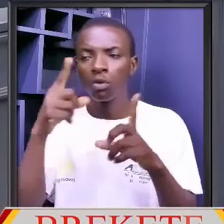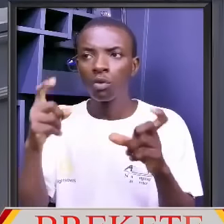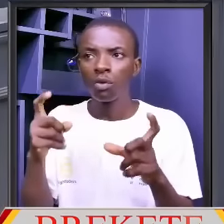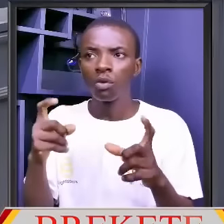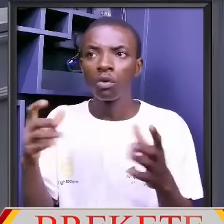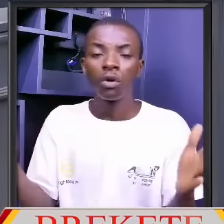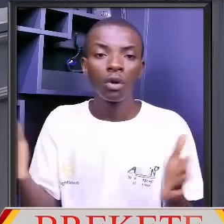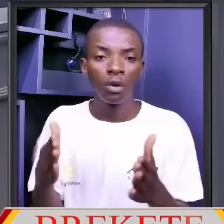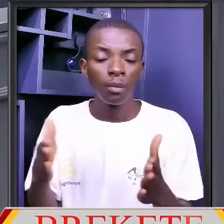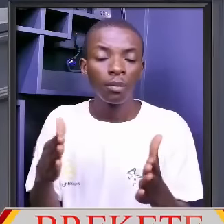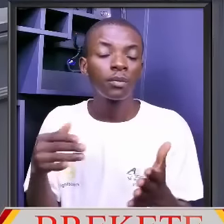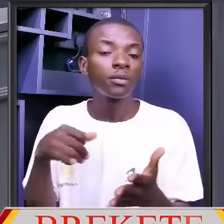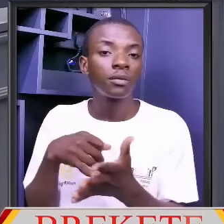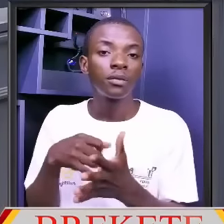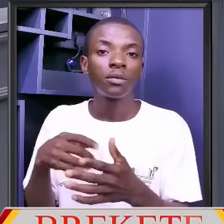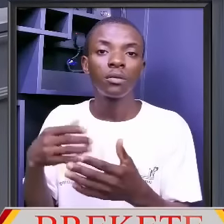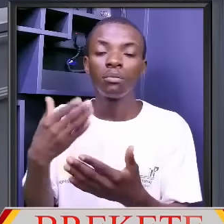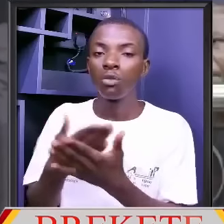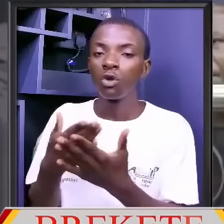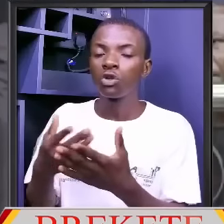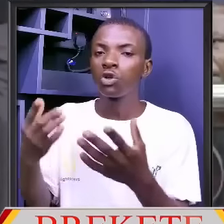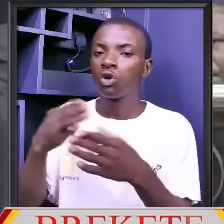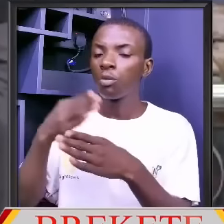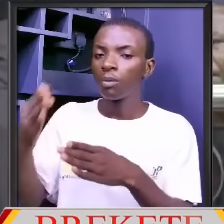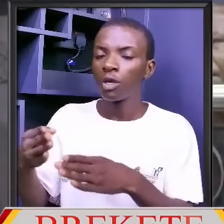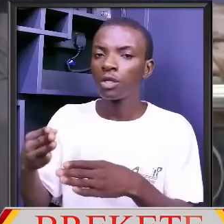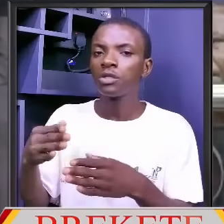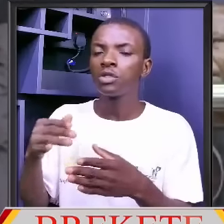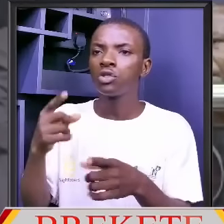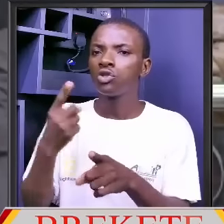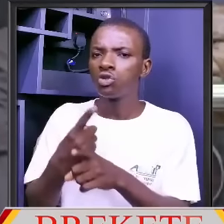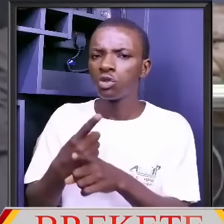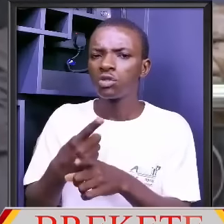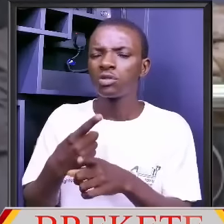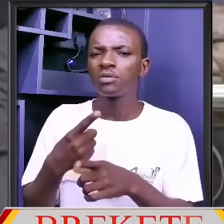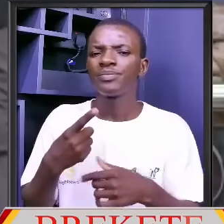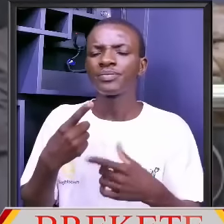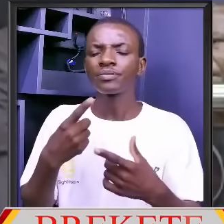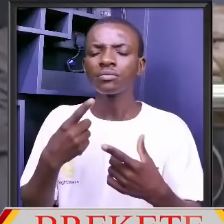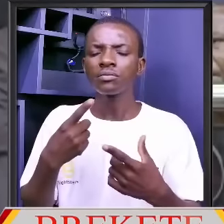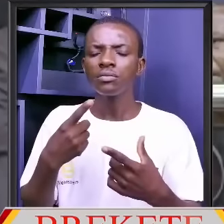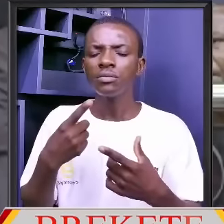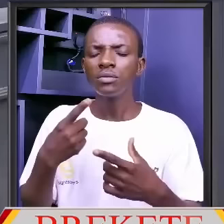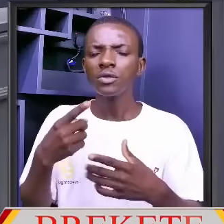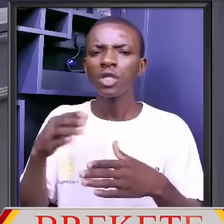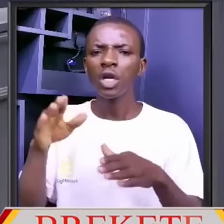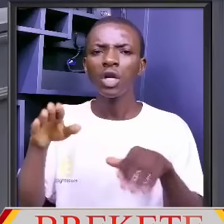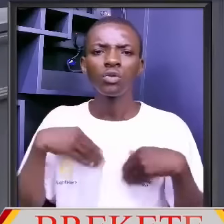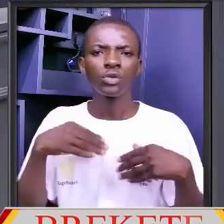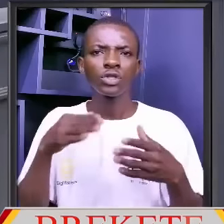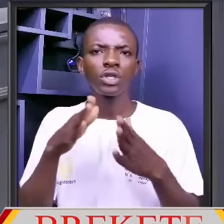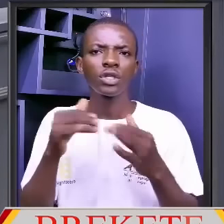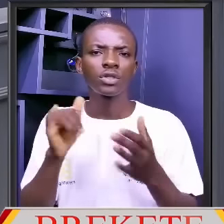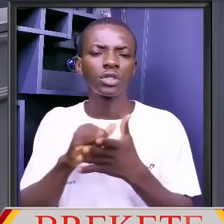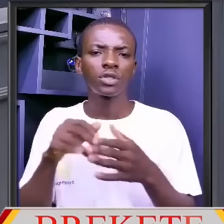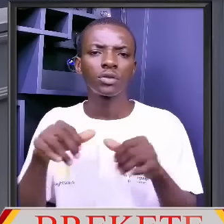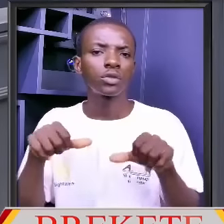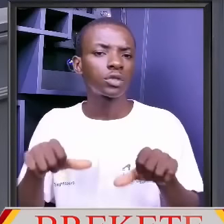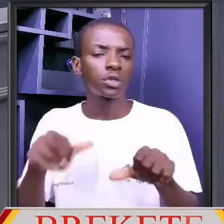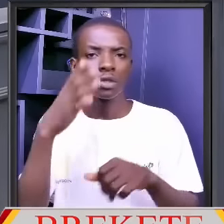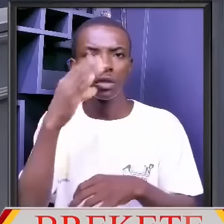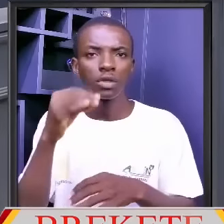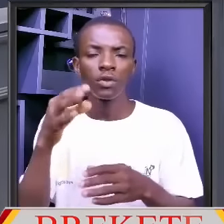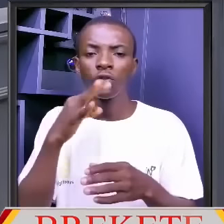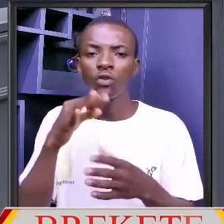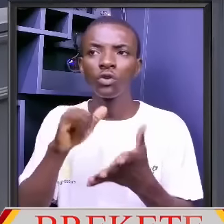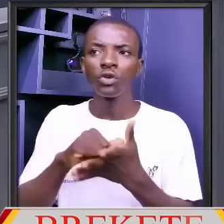don't gather ramo. The money don't complete. Now just be say, the accommodation where I go stay,